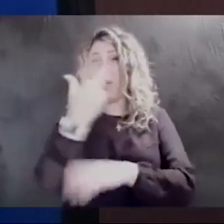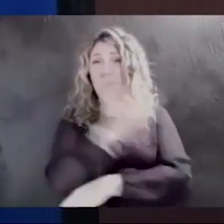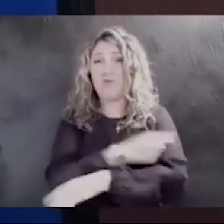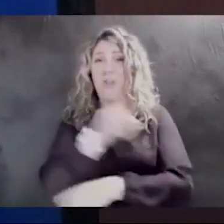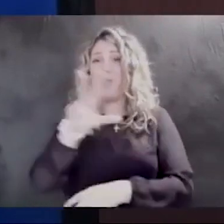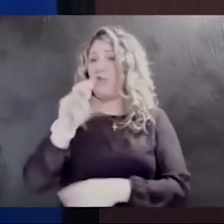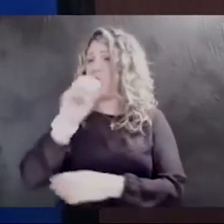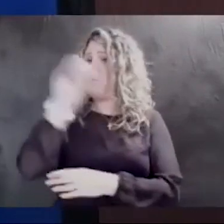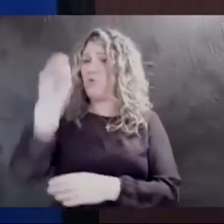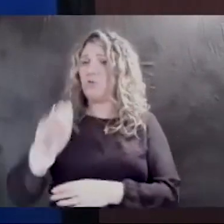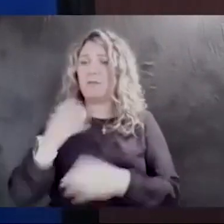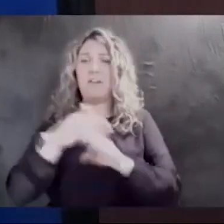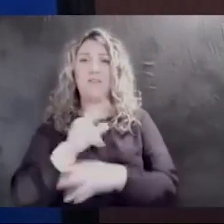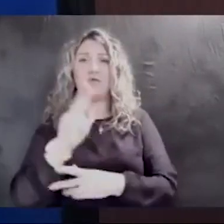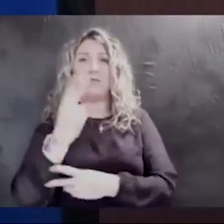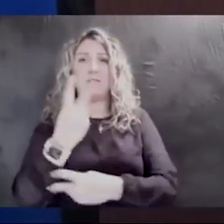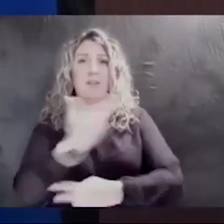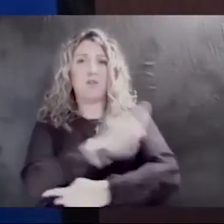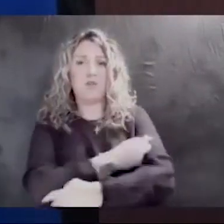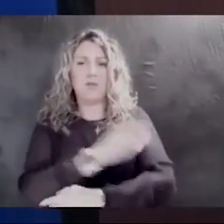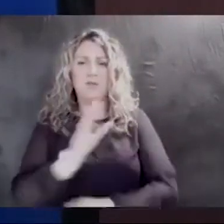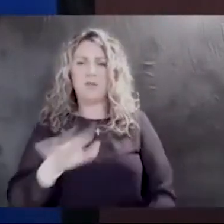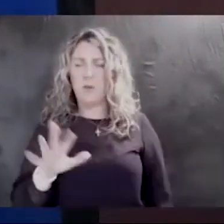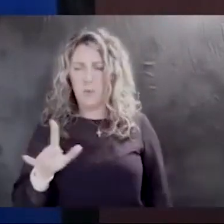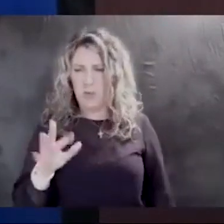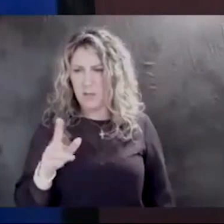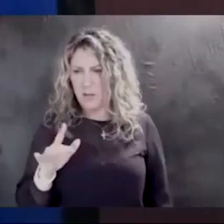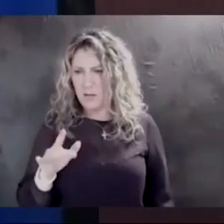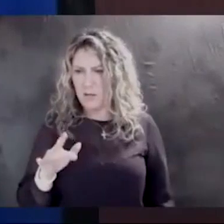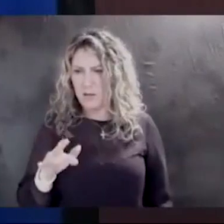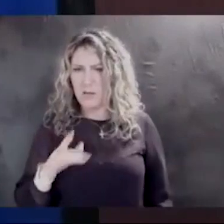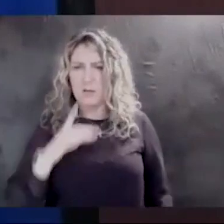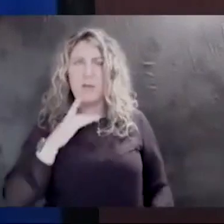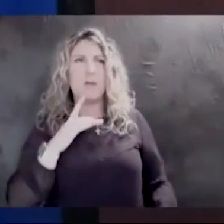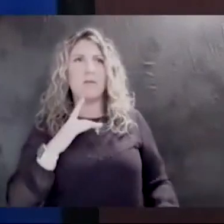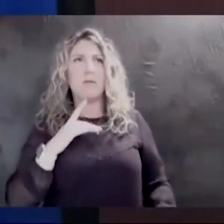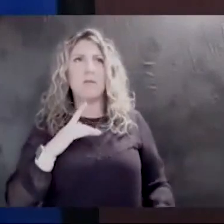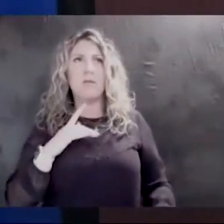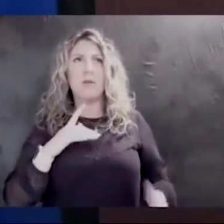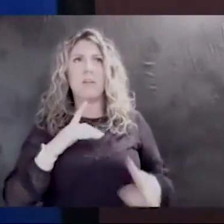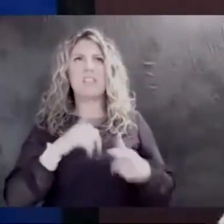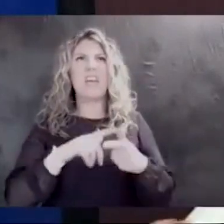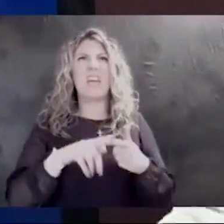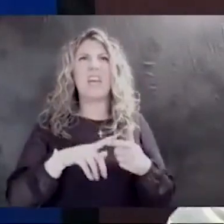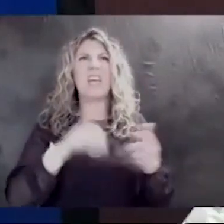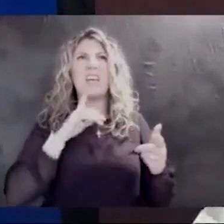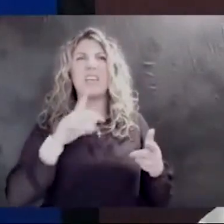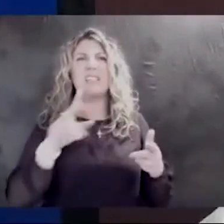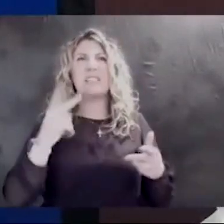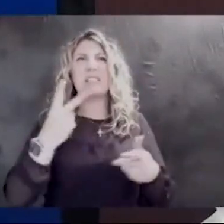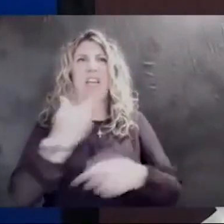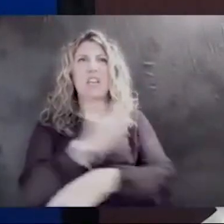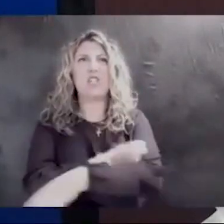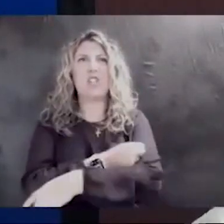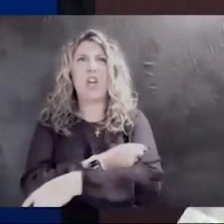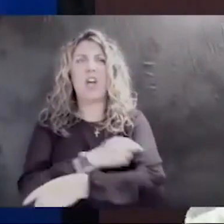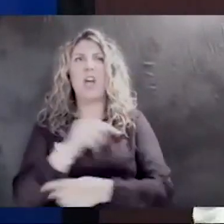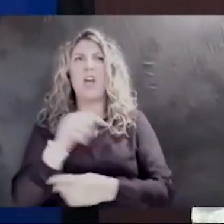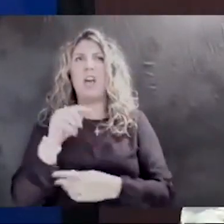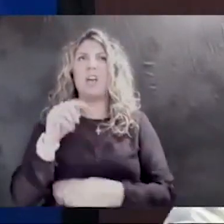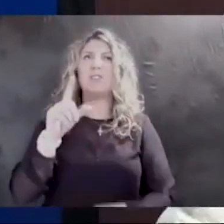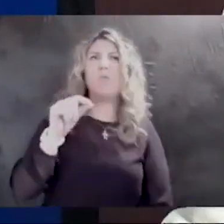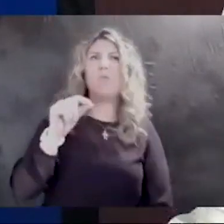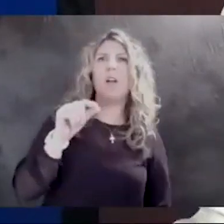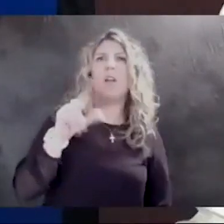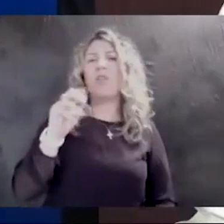it's about, it's like in the teens, and then it's about 35% after your second shot, and the third shot gives you 68%. But there's